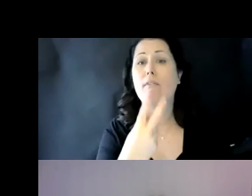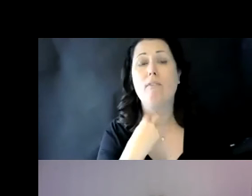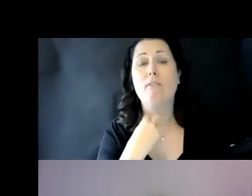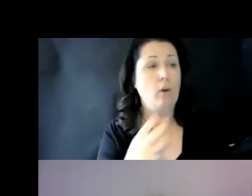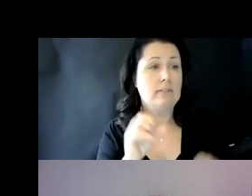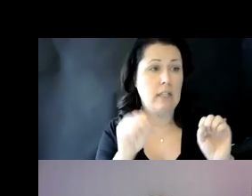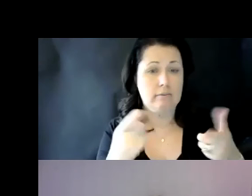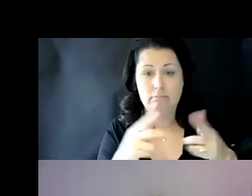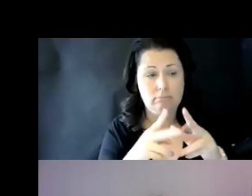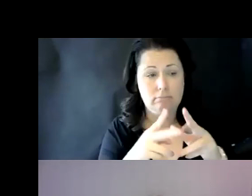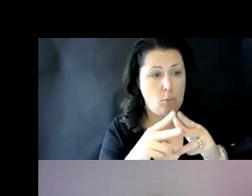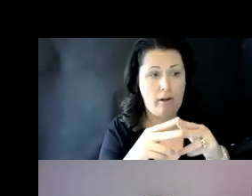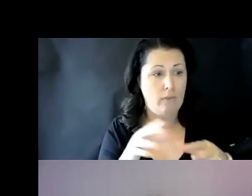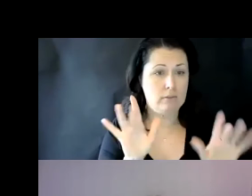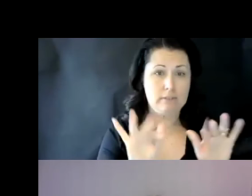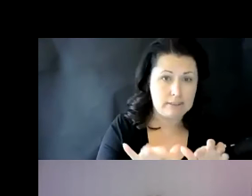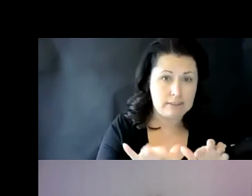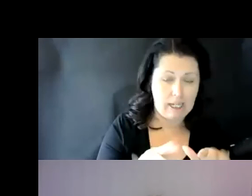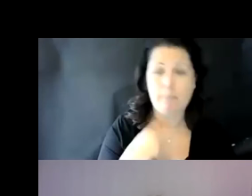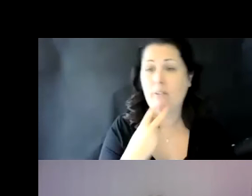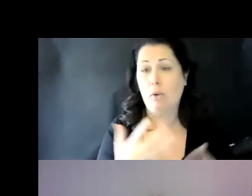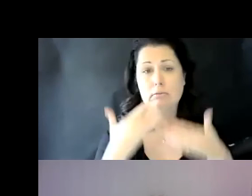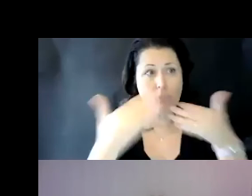just in the chat box.